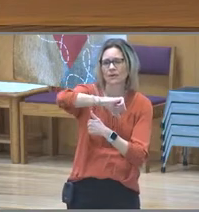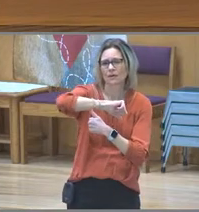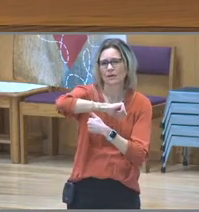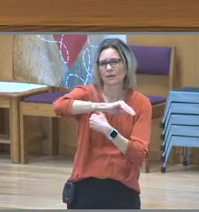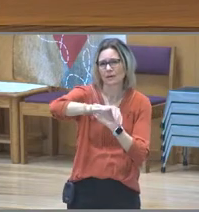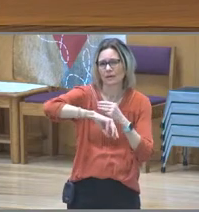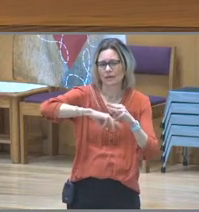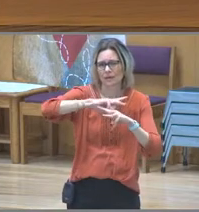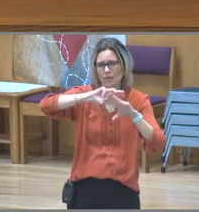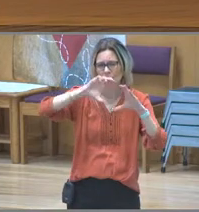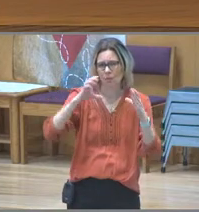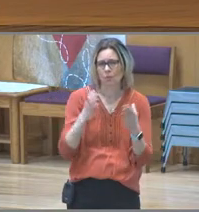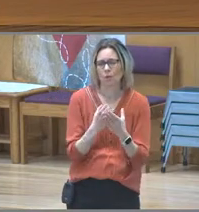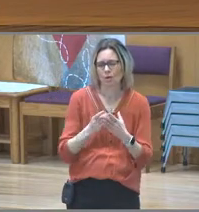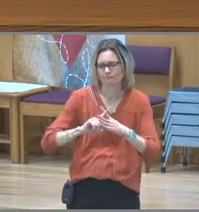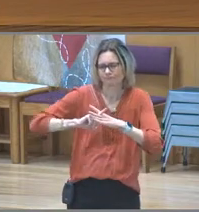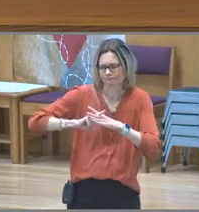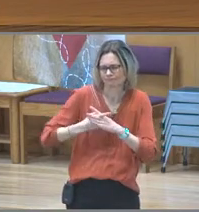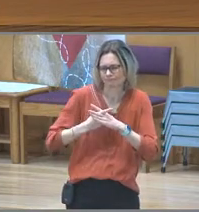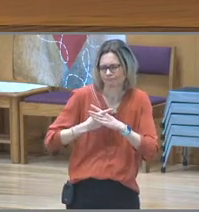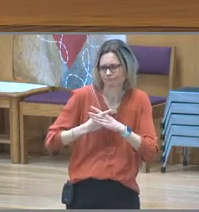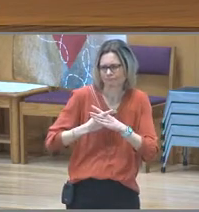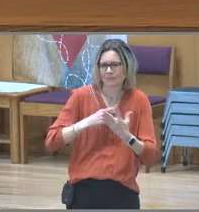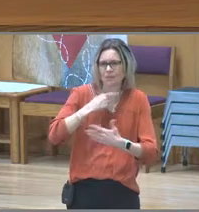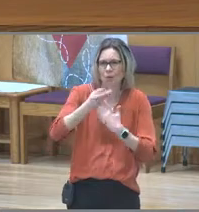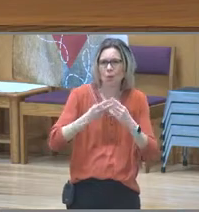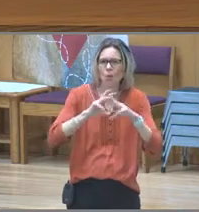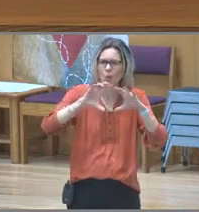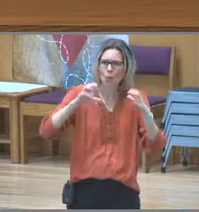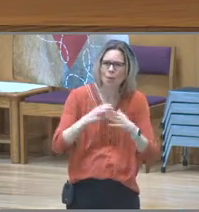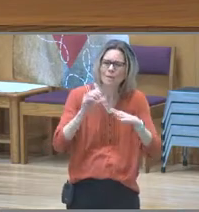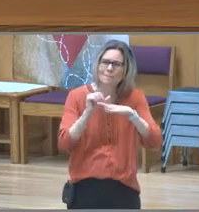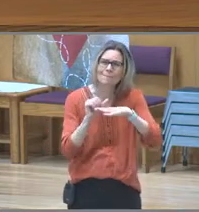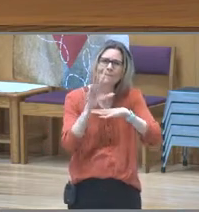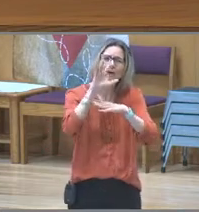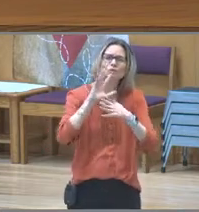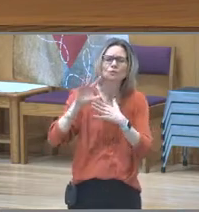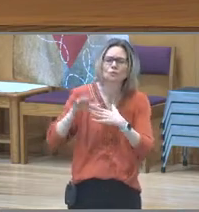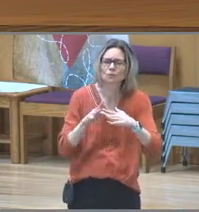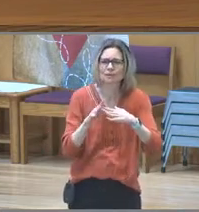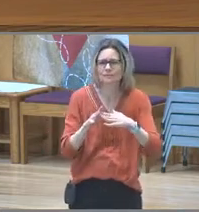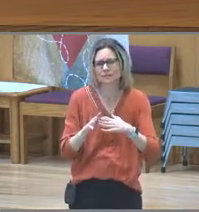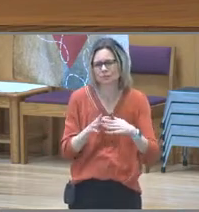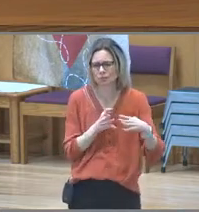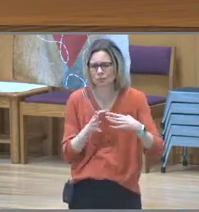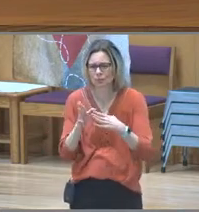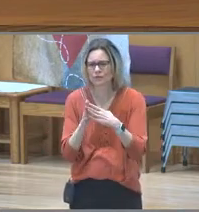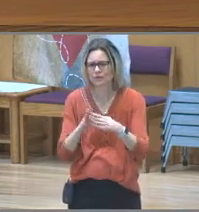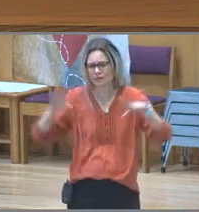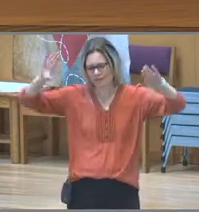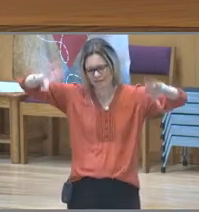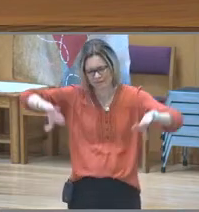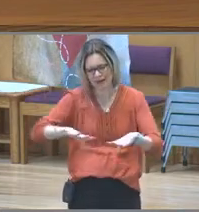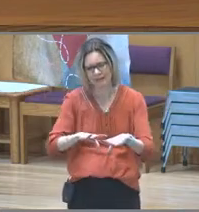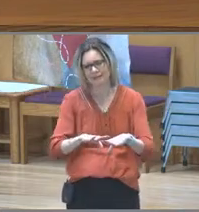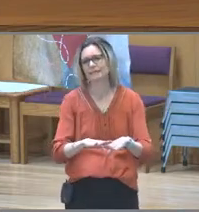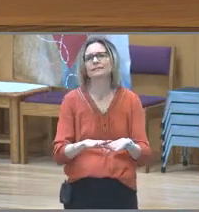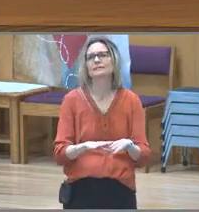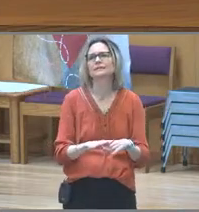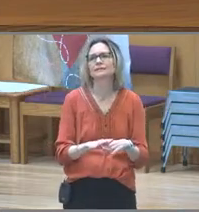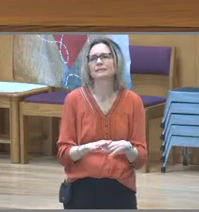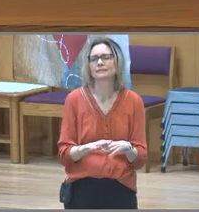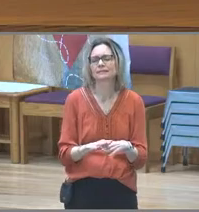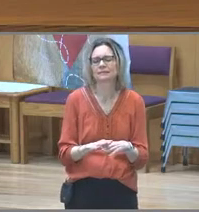has begun. The entire creation sing mountains, trees, rivers, and valleys, as we sang last